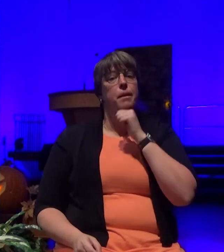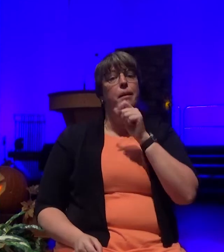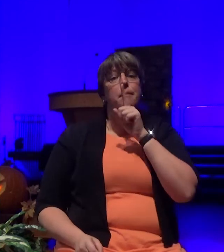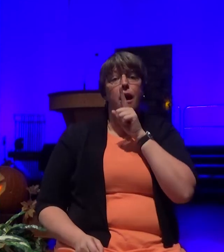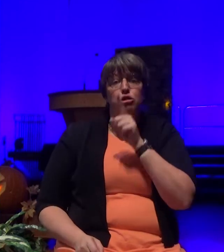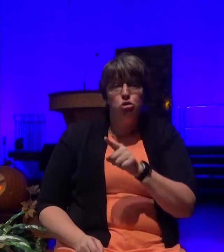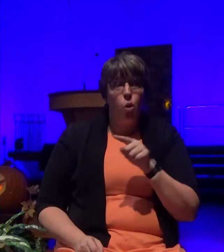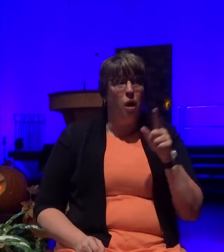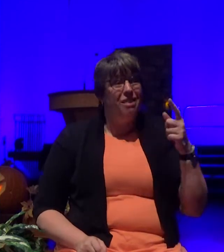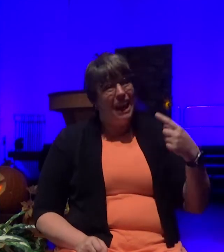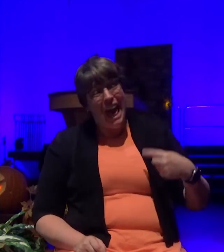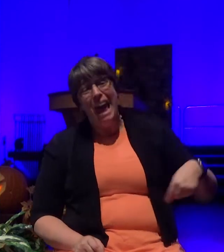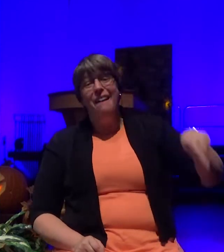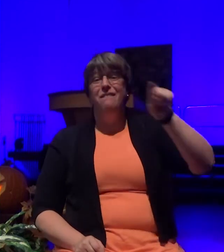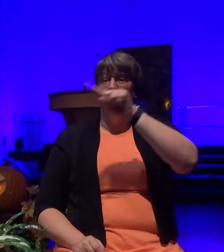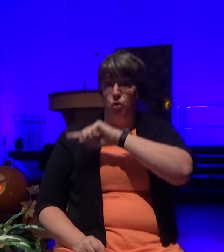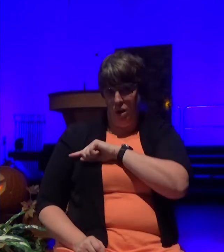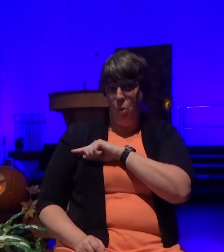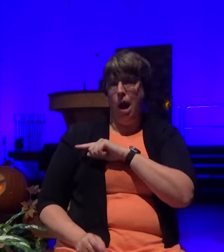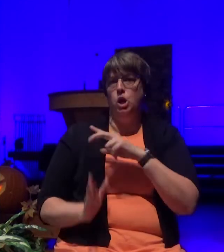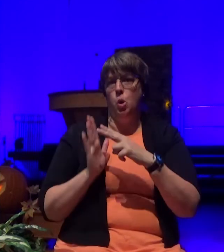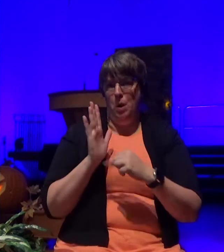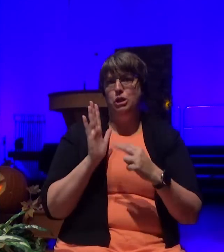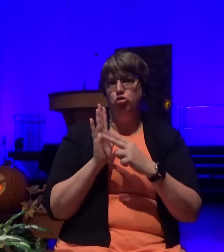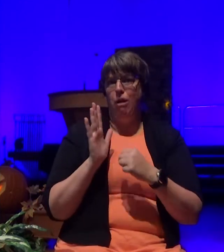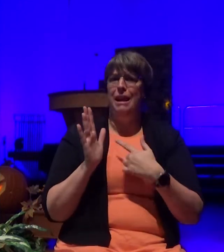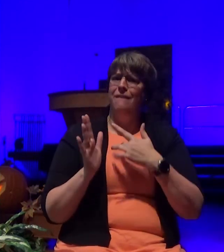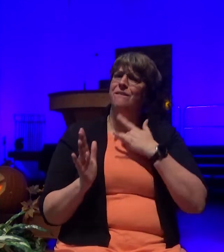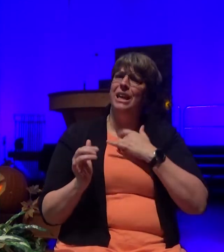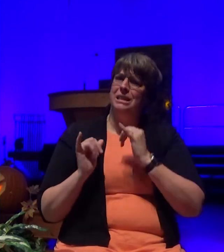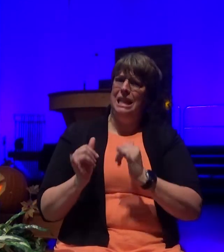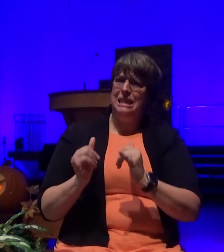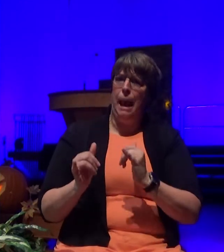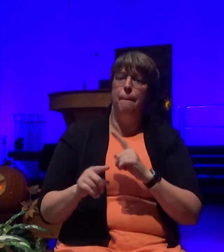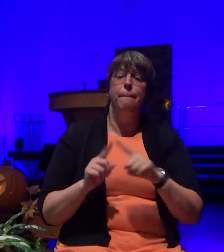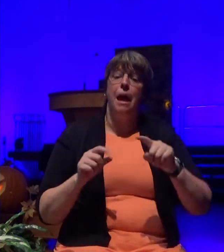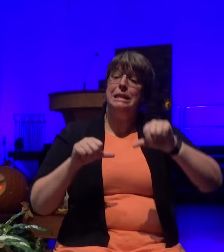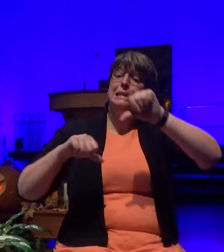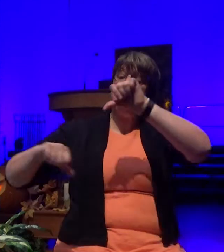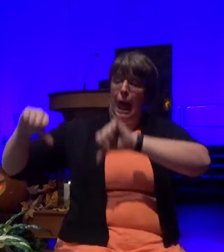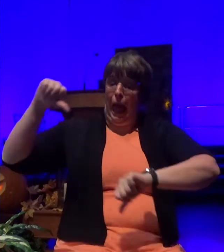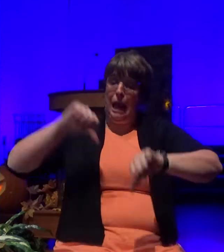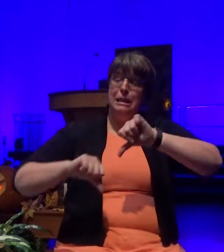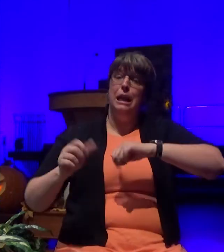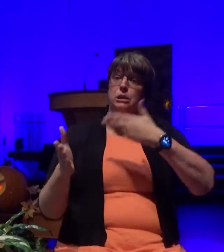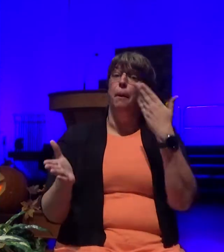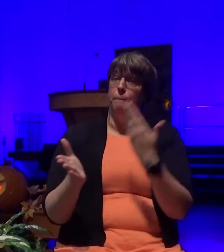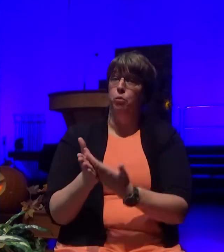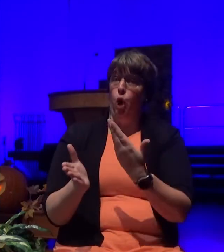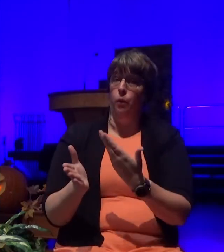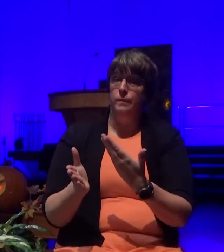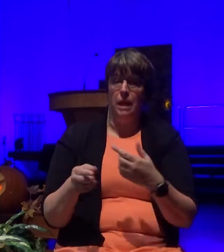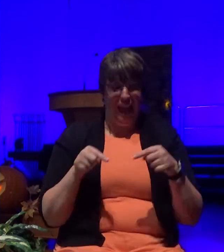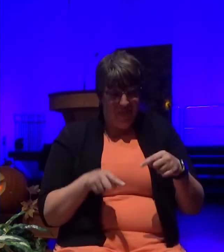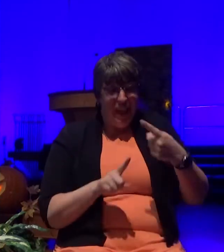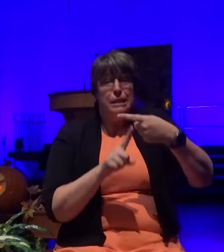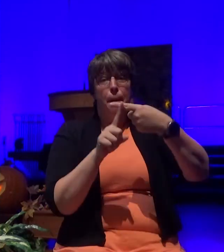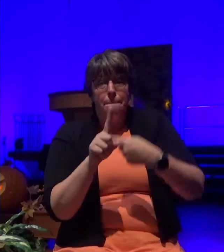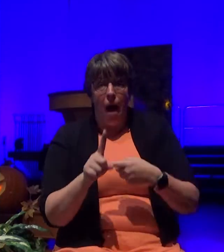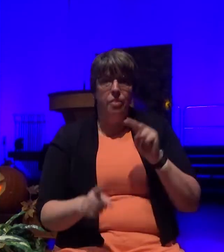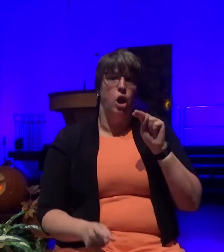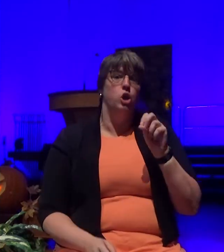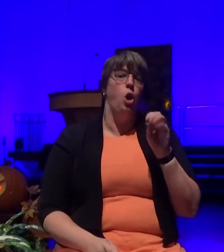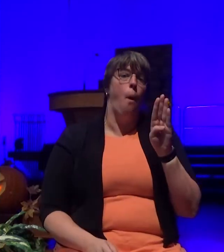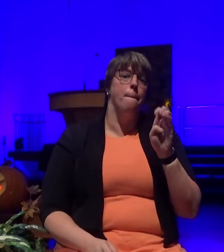science continues to reveal to us the connectedness of all life. Indeed, this very month, the Nobel Peace Prize